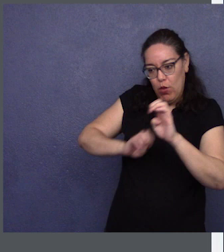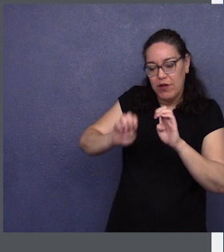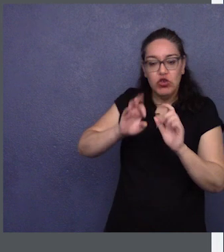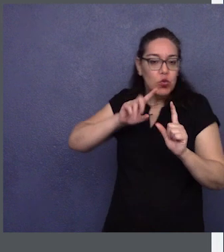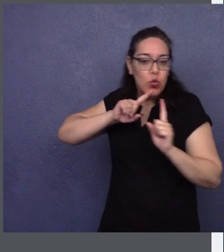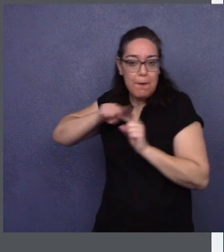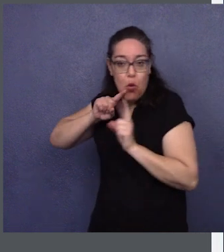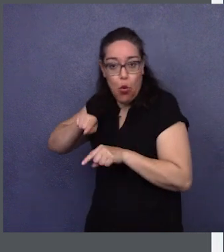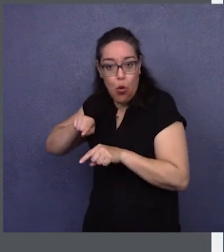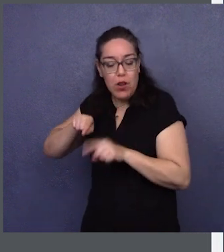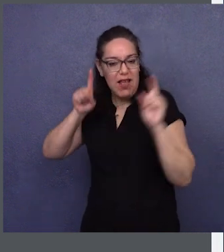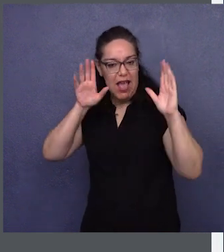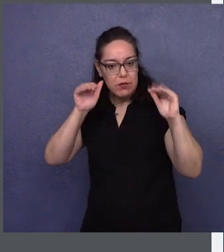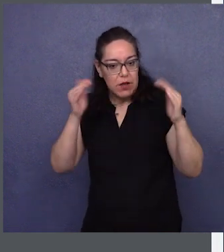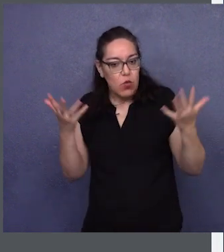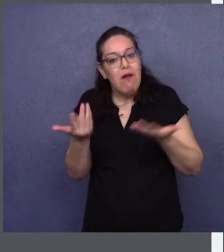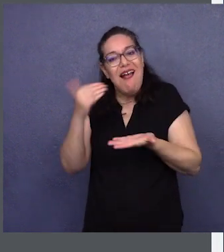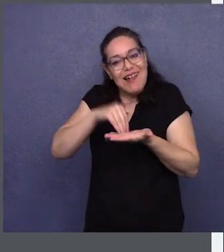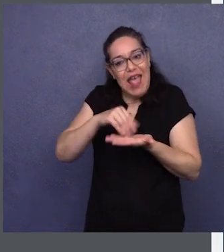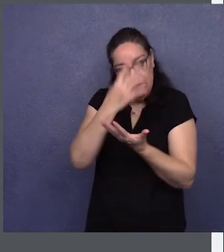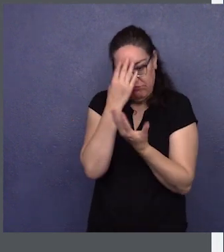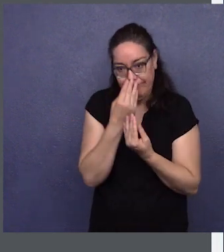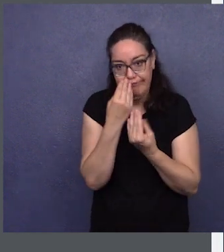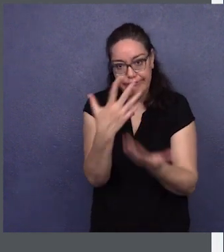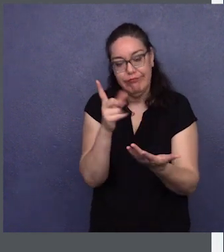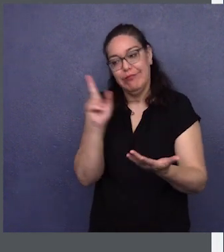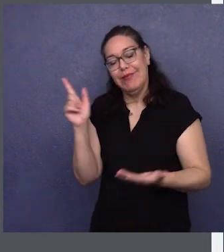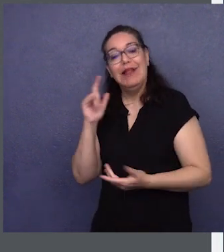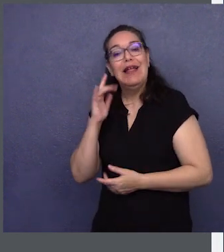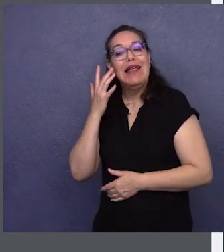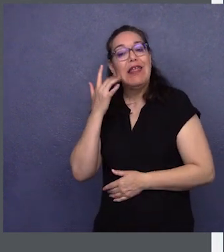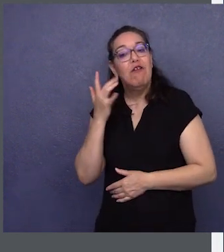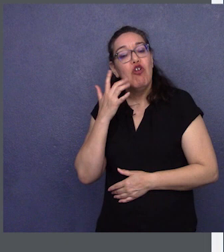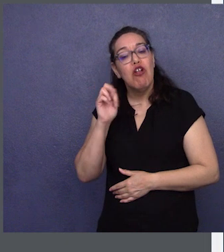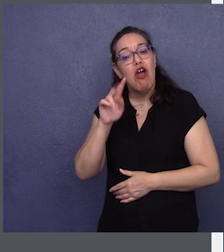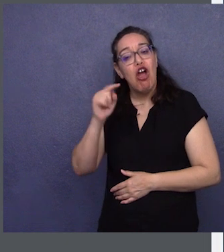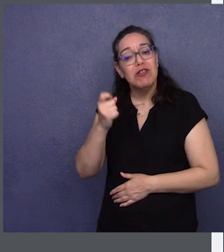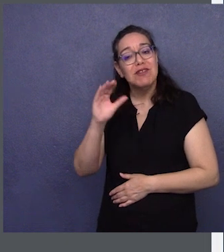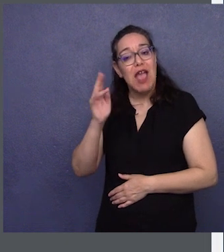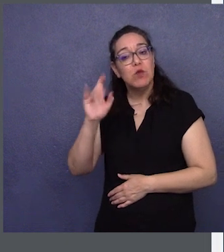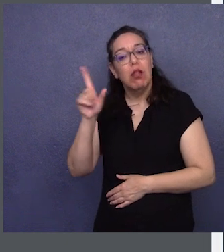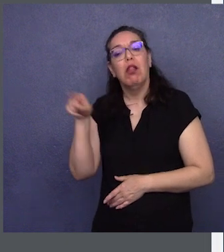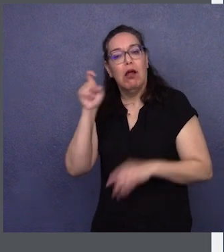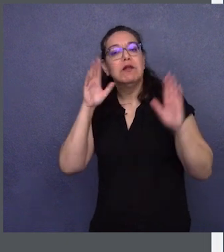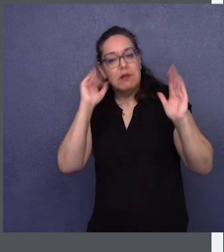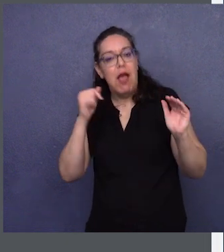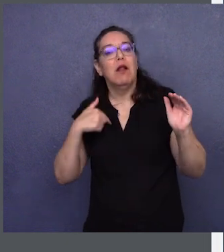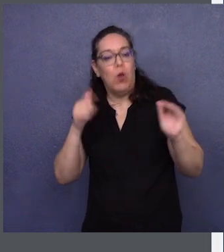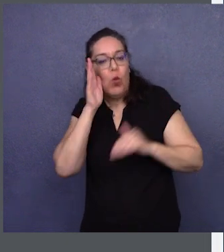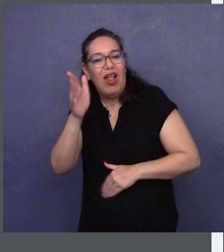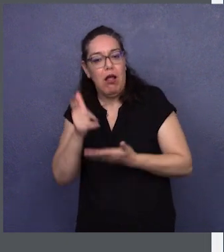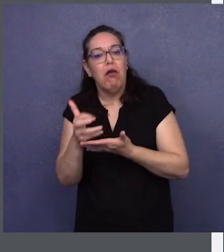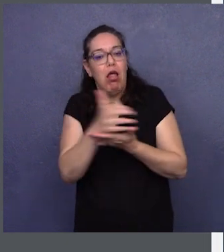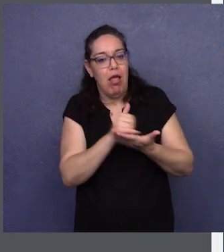expectations. This is again disclosure that the California Arts Council expects us to collect data. So therefore, we